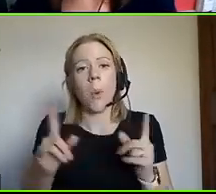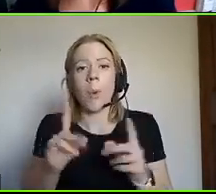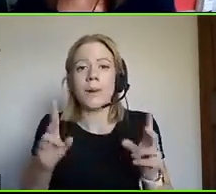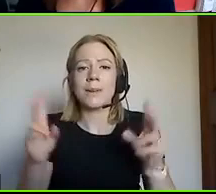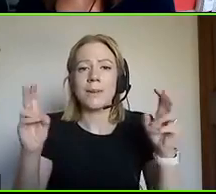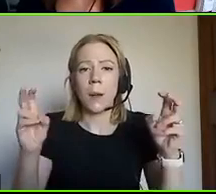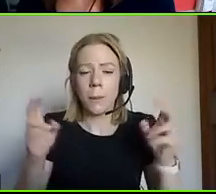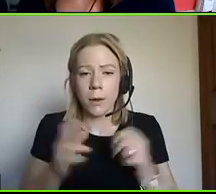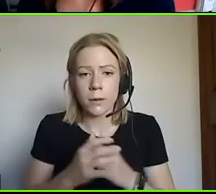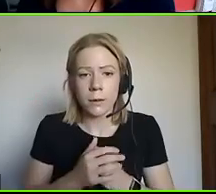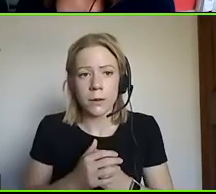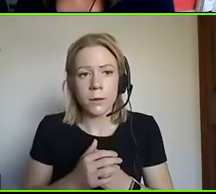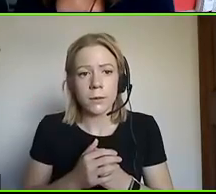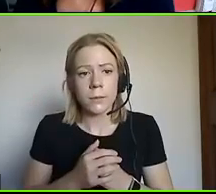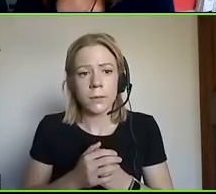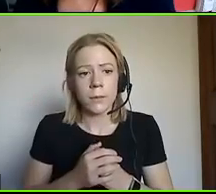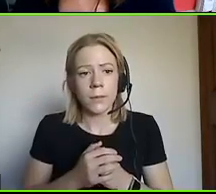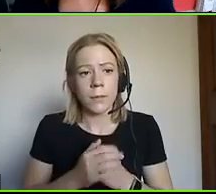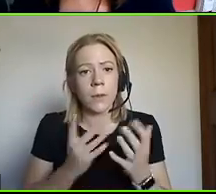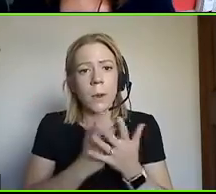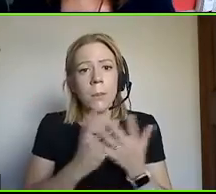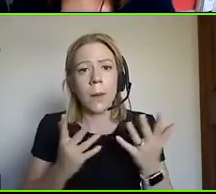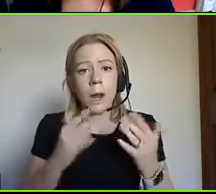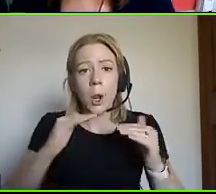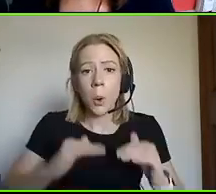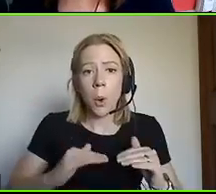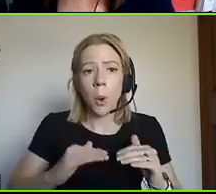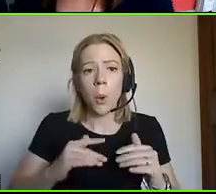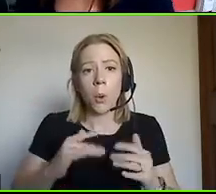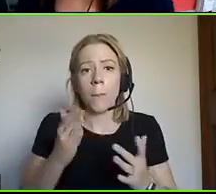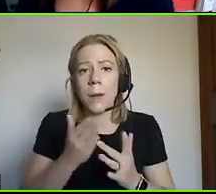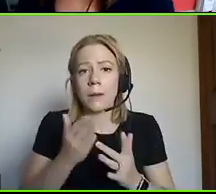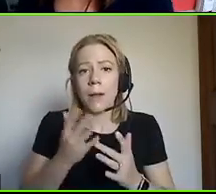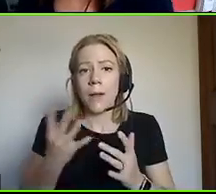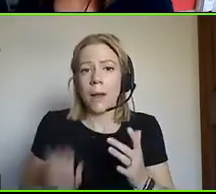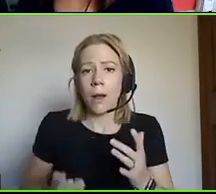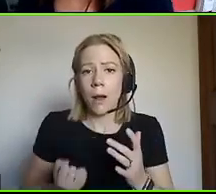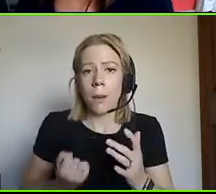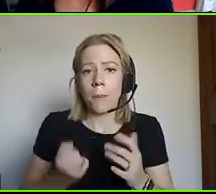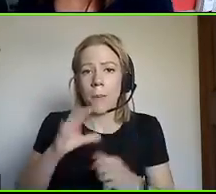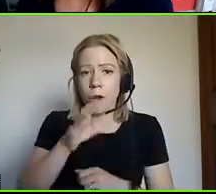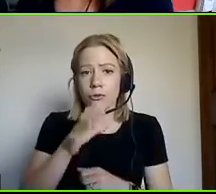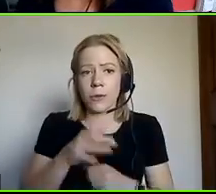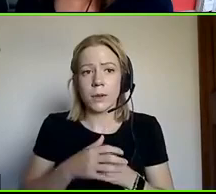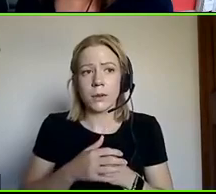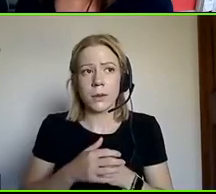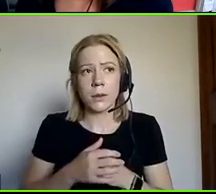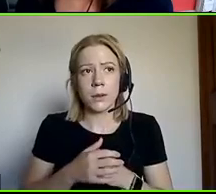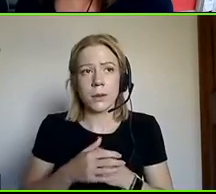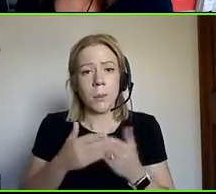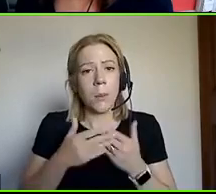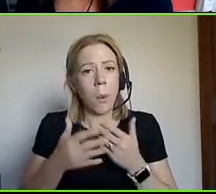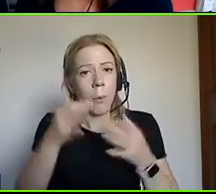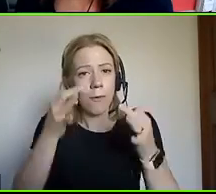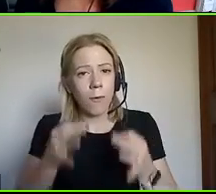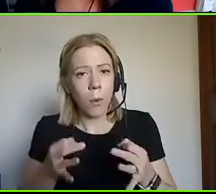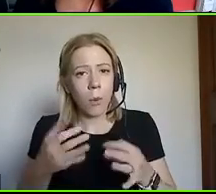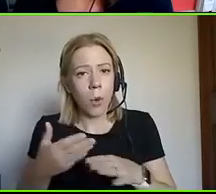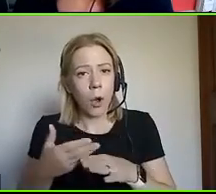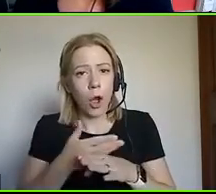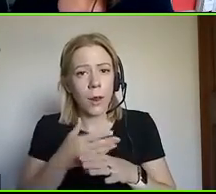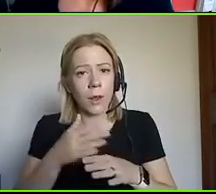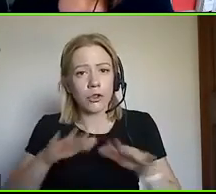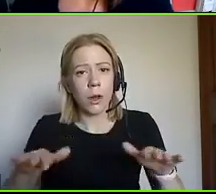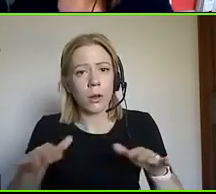question. In many low and middle income countries, is it not the case that much formal early childhood development and education is provided